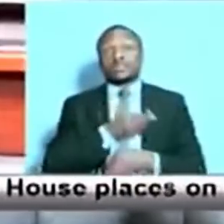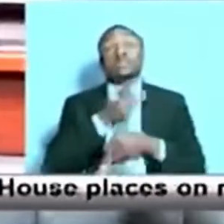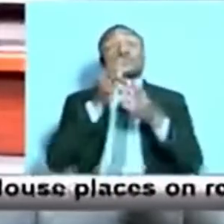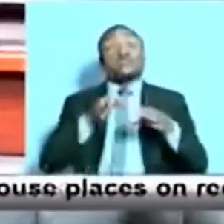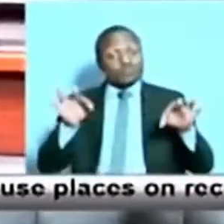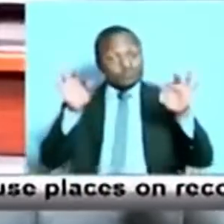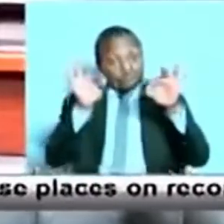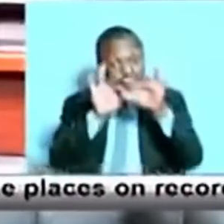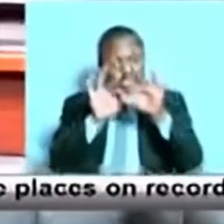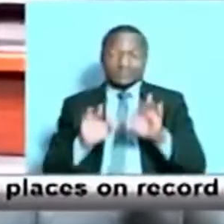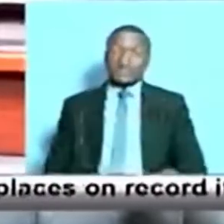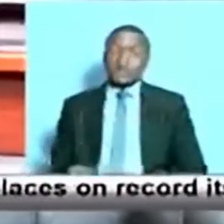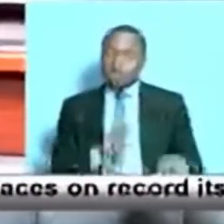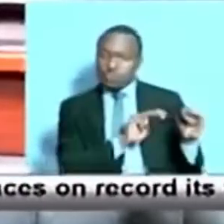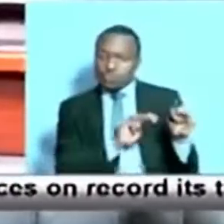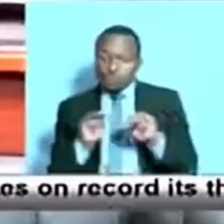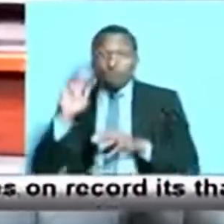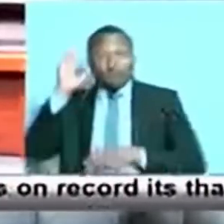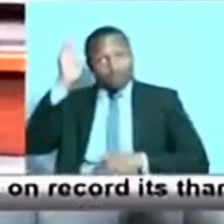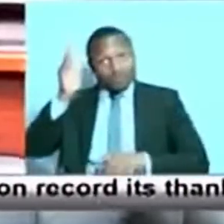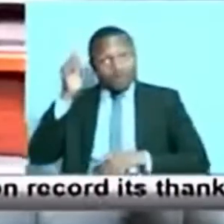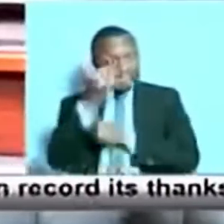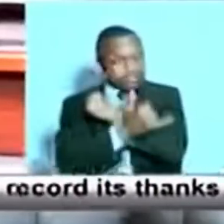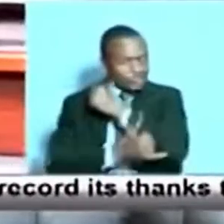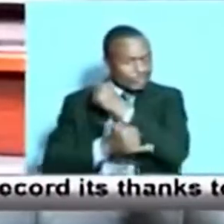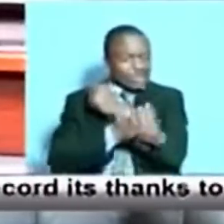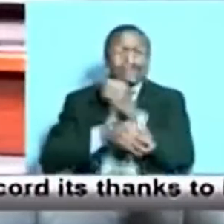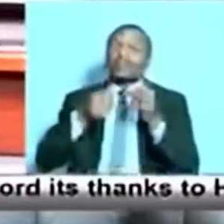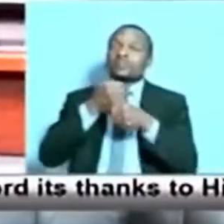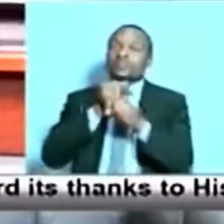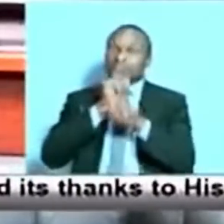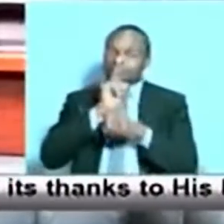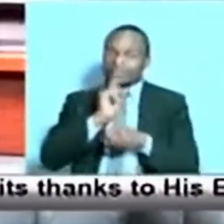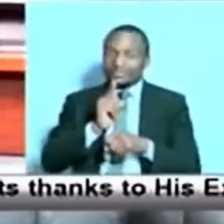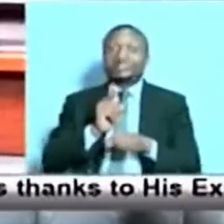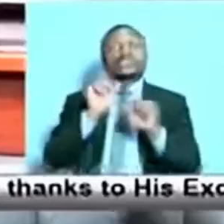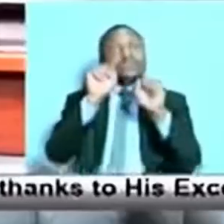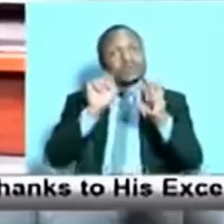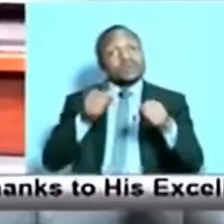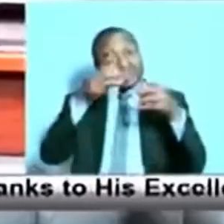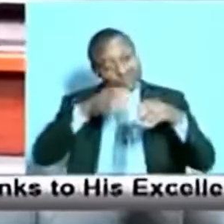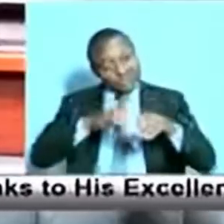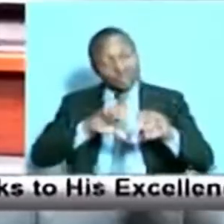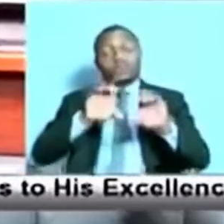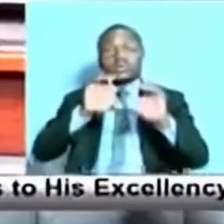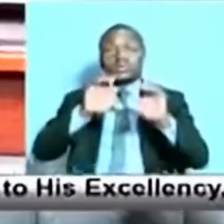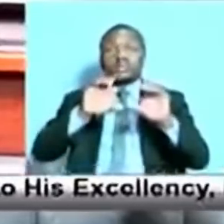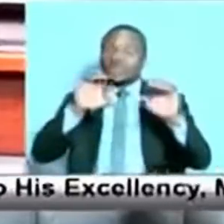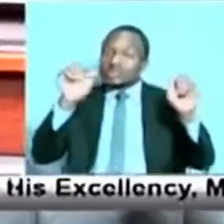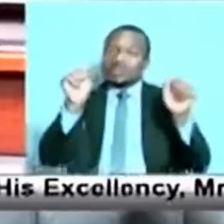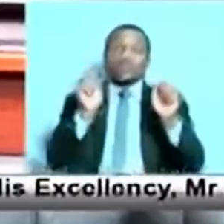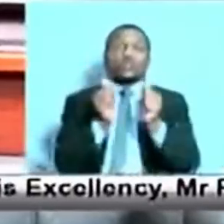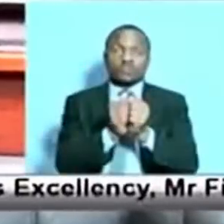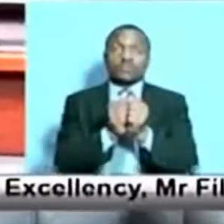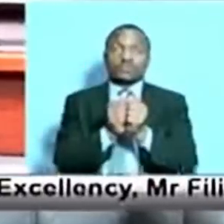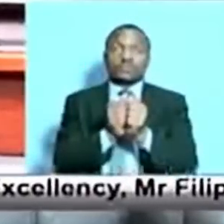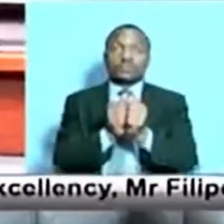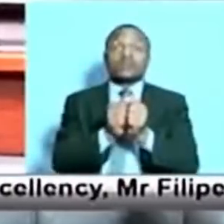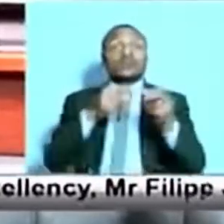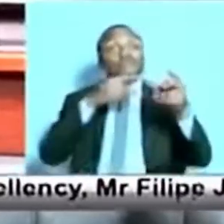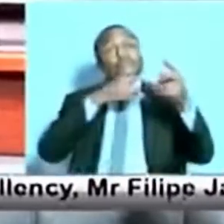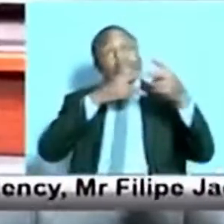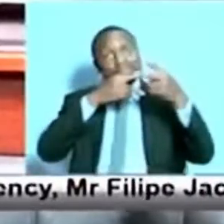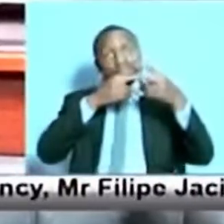important that we move forward as a country and ensure that we proceed with emancipation of this country in terms